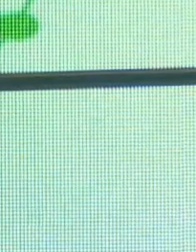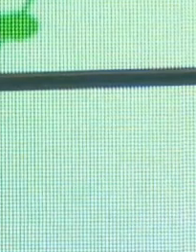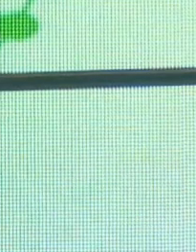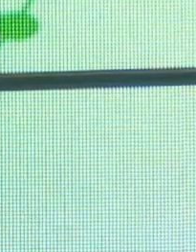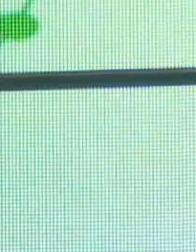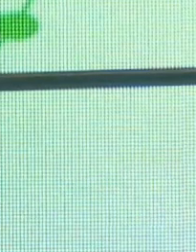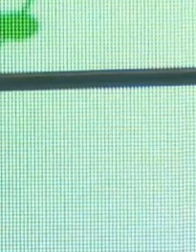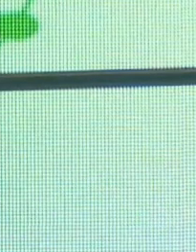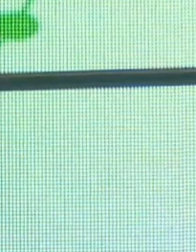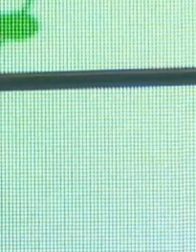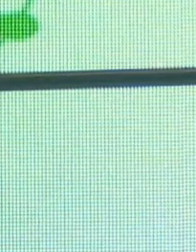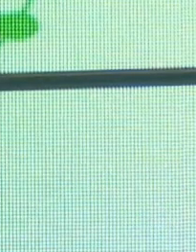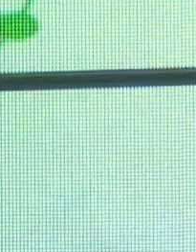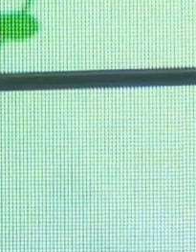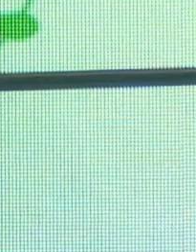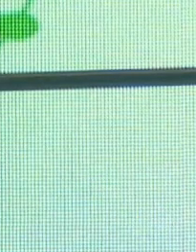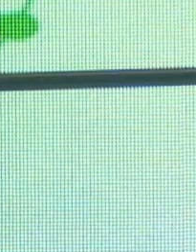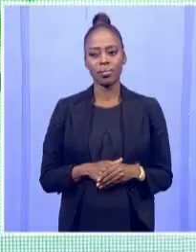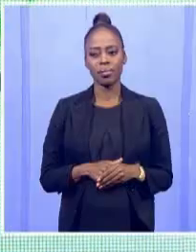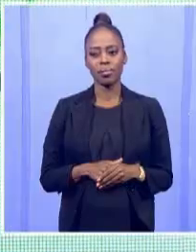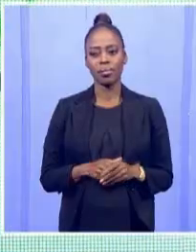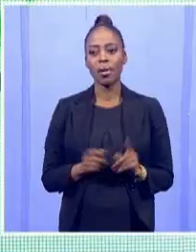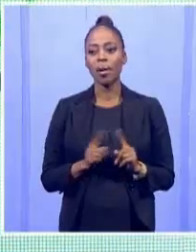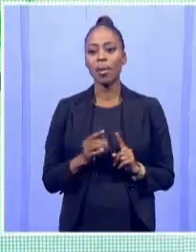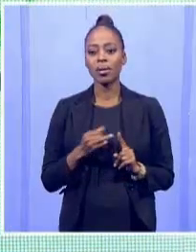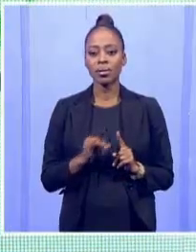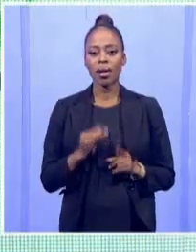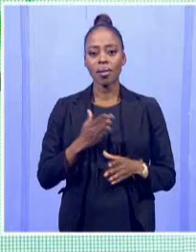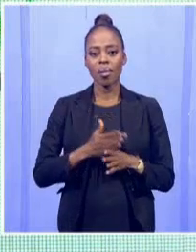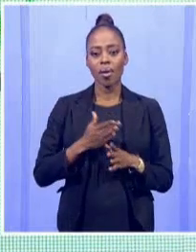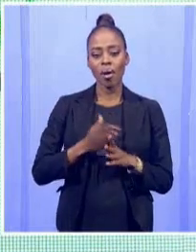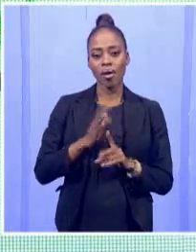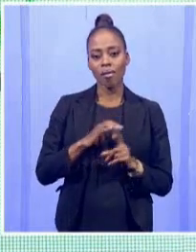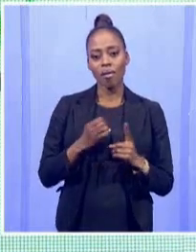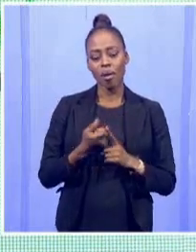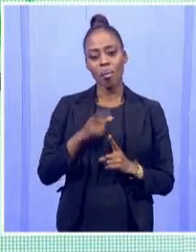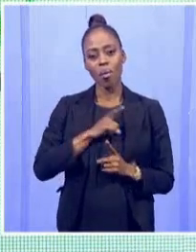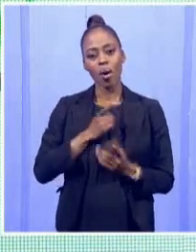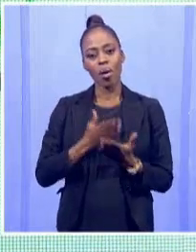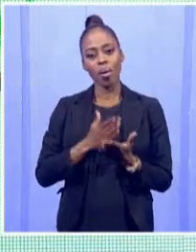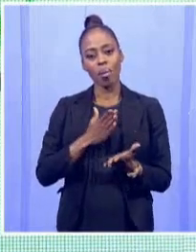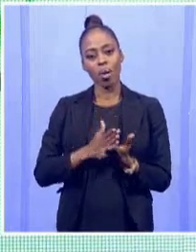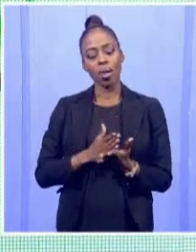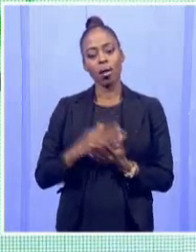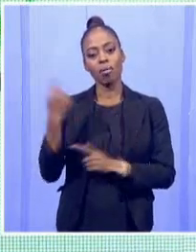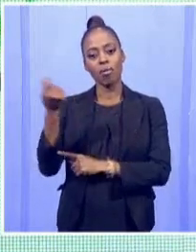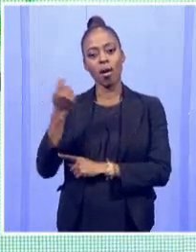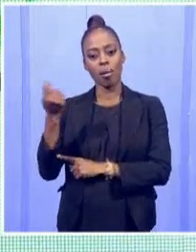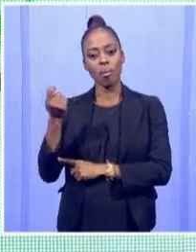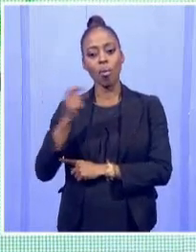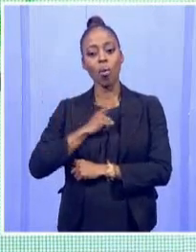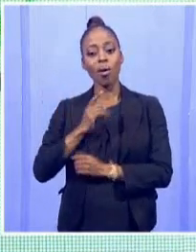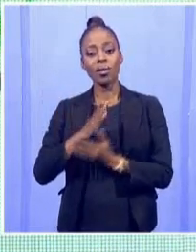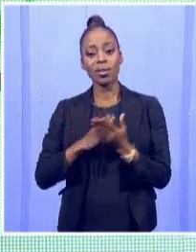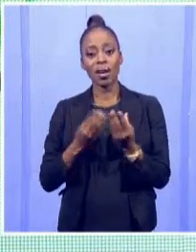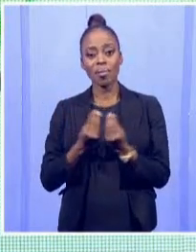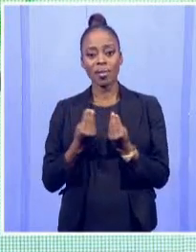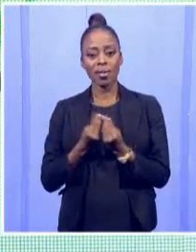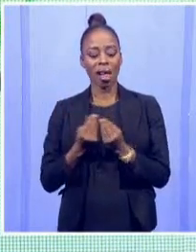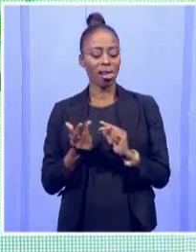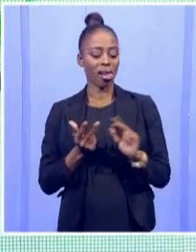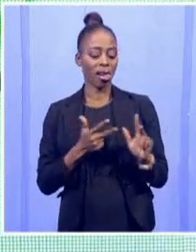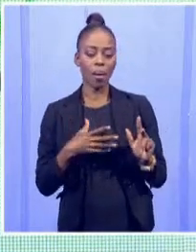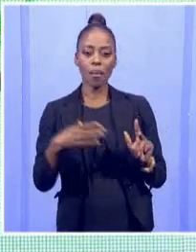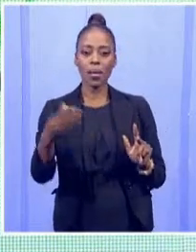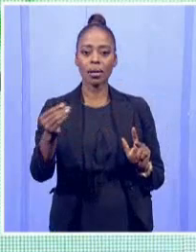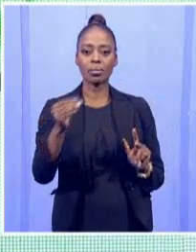also just living conditions. Make sure that also in our rural areas, because some of the things which drive people out, access